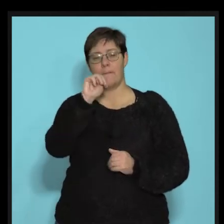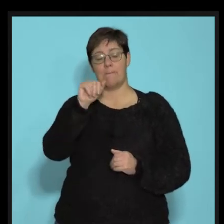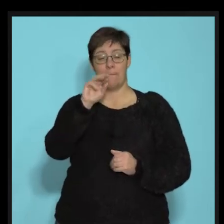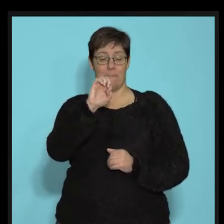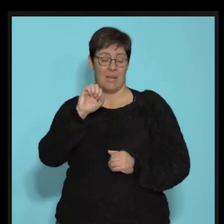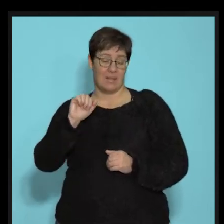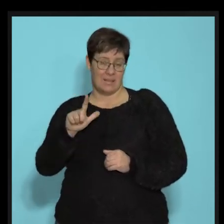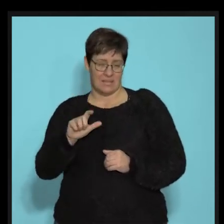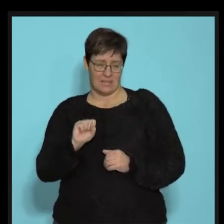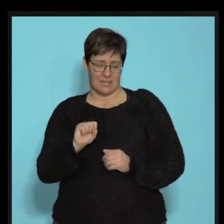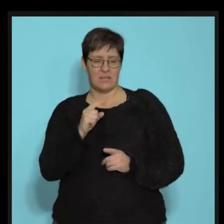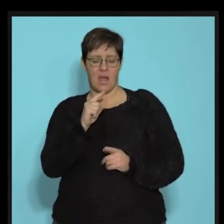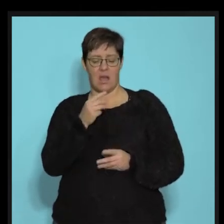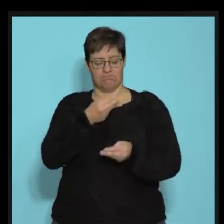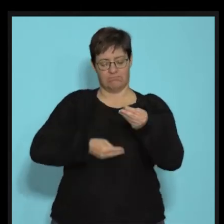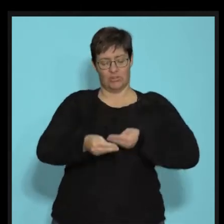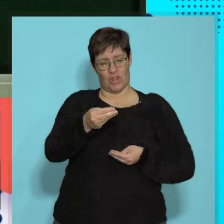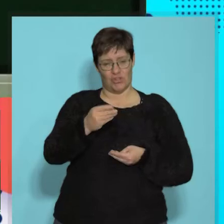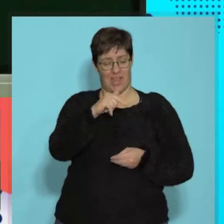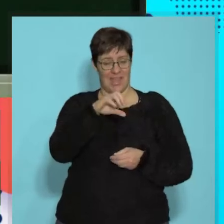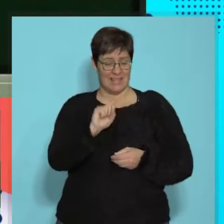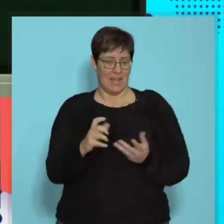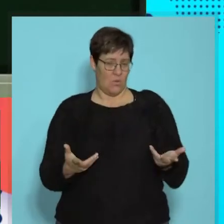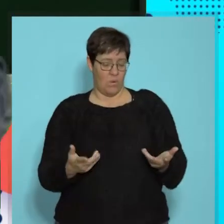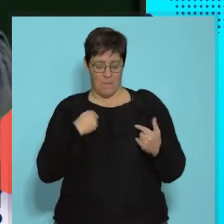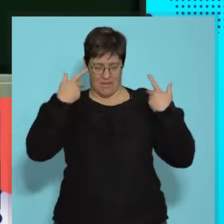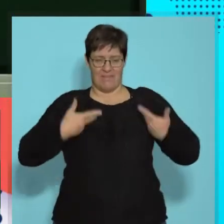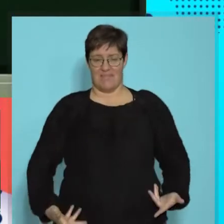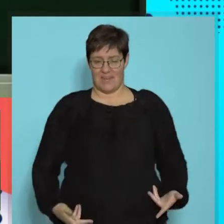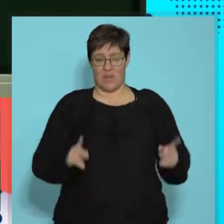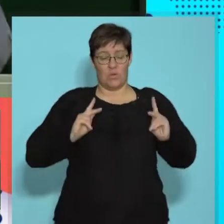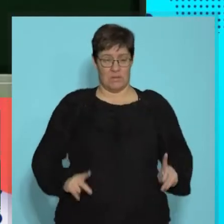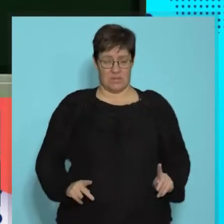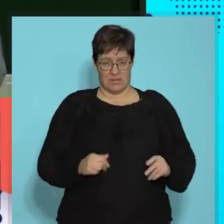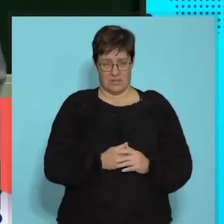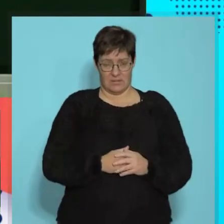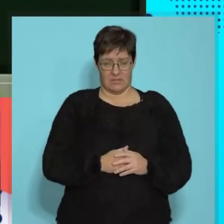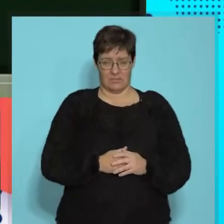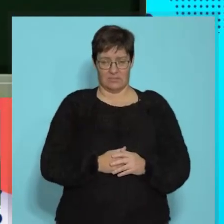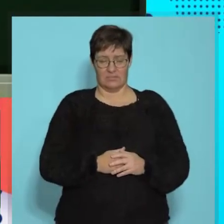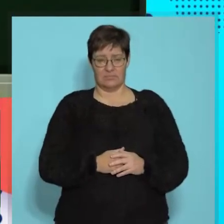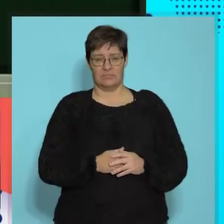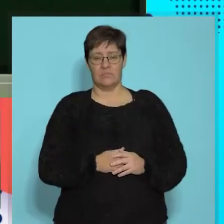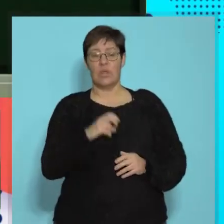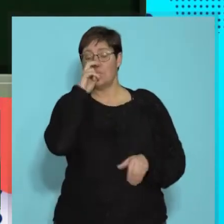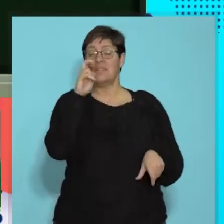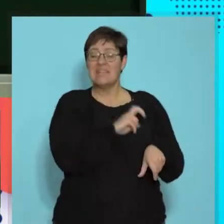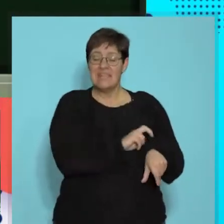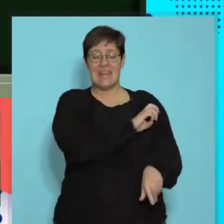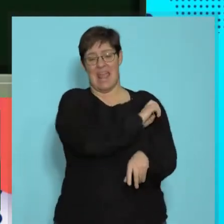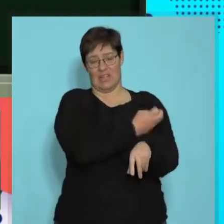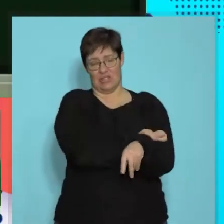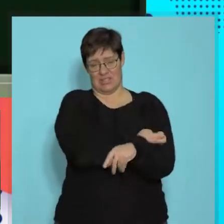gas exchange. And that is us, all right? We need energy all the time. We are